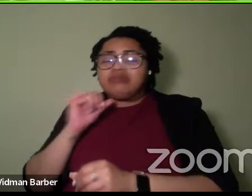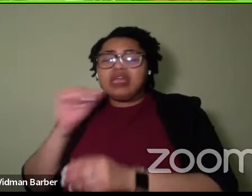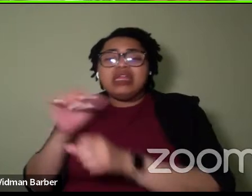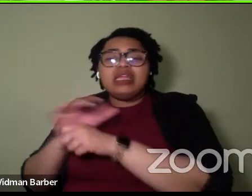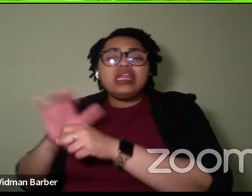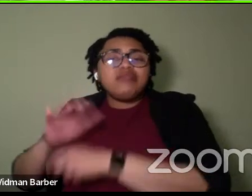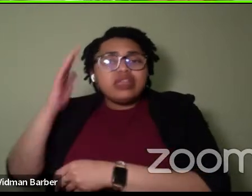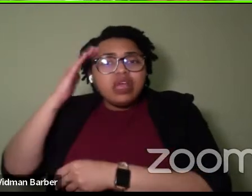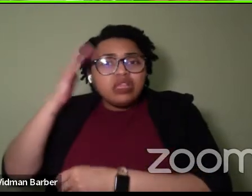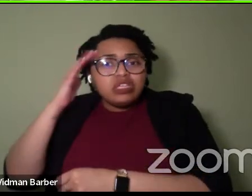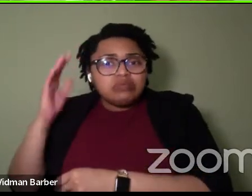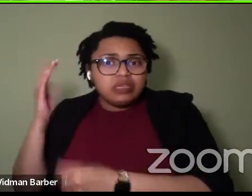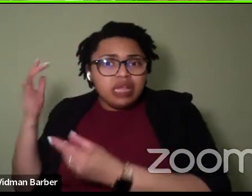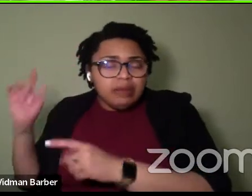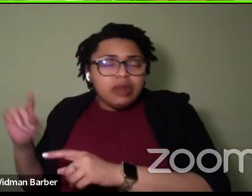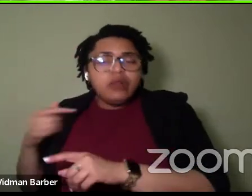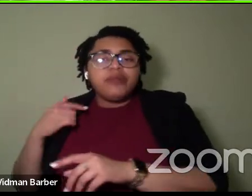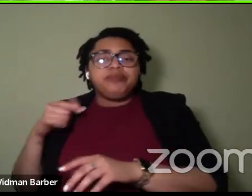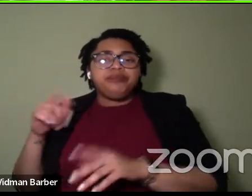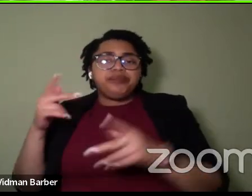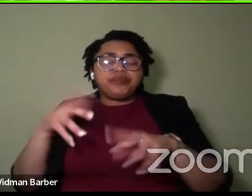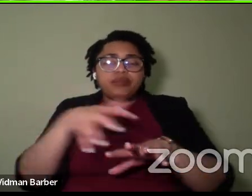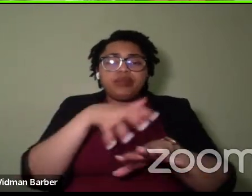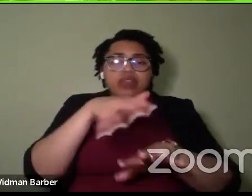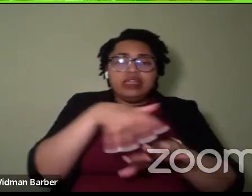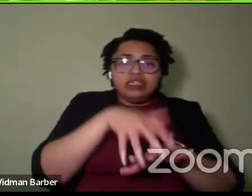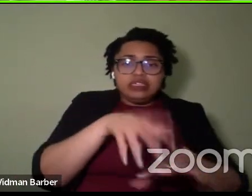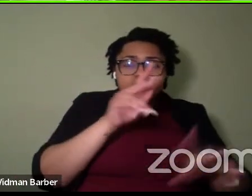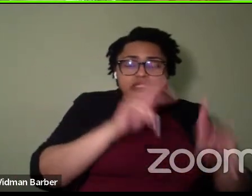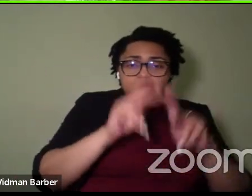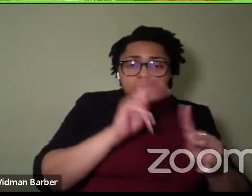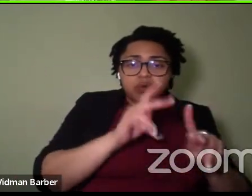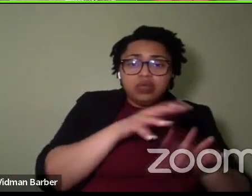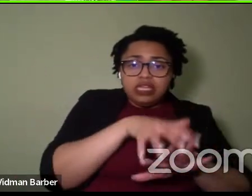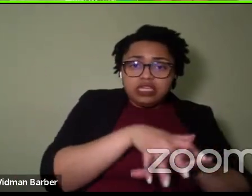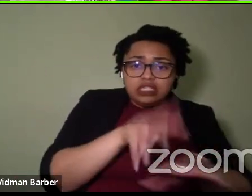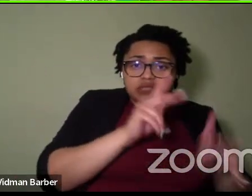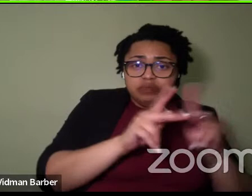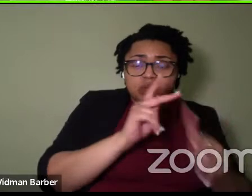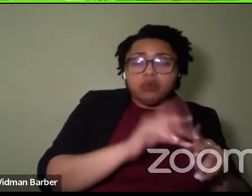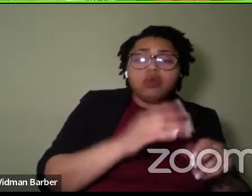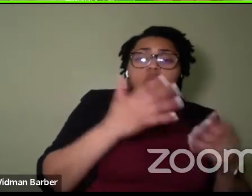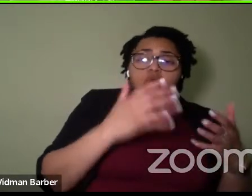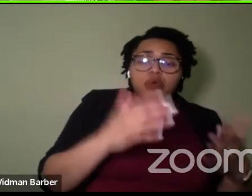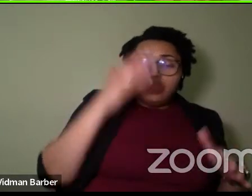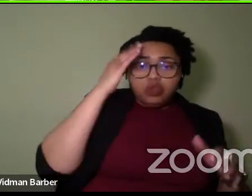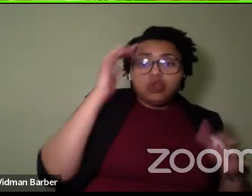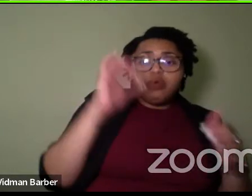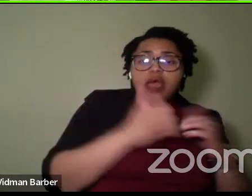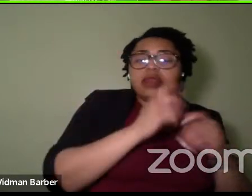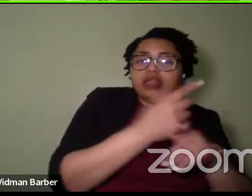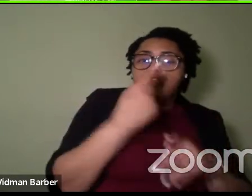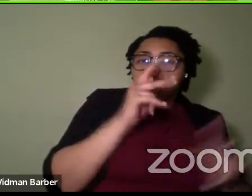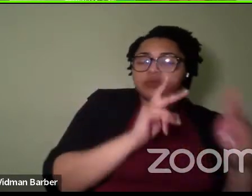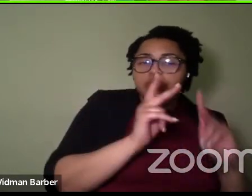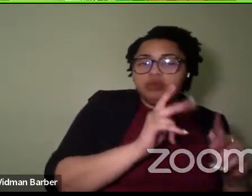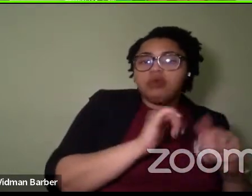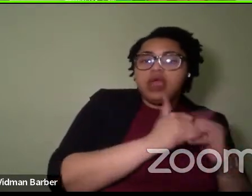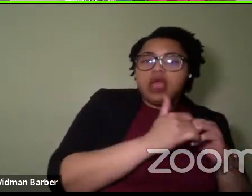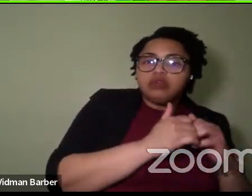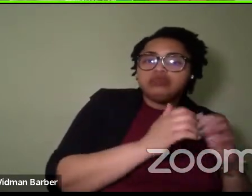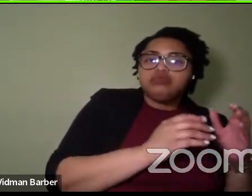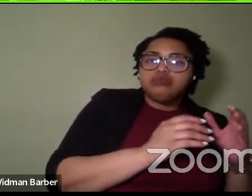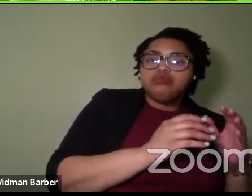Indigenous peoples globally knew how to caretake and steward their environments before conservation actually became a thing, before conservation became